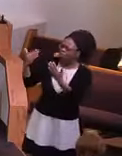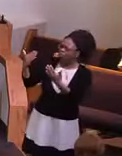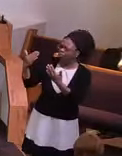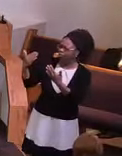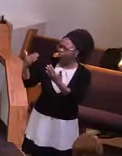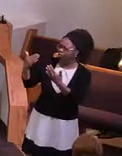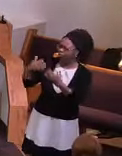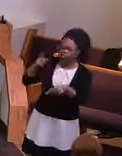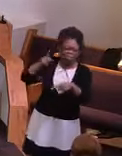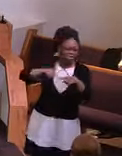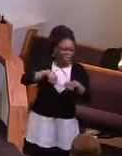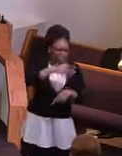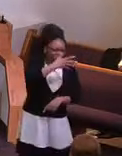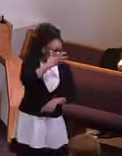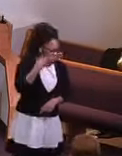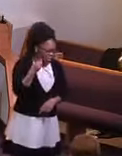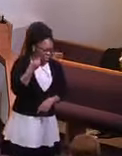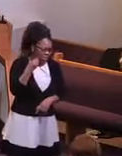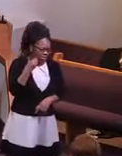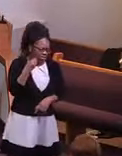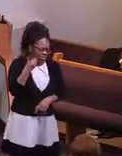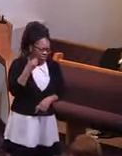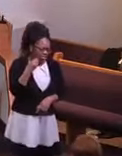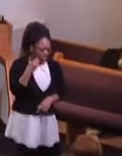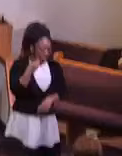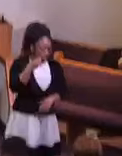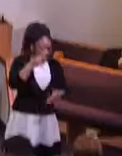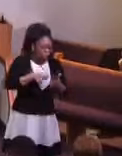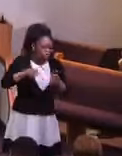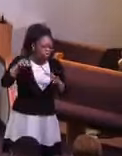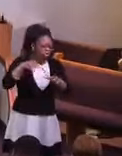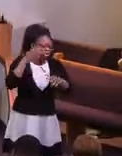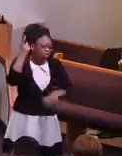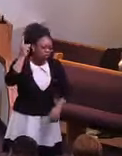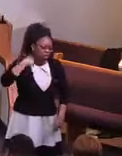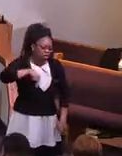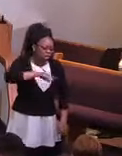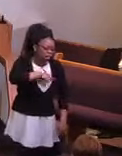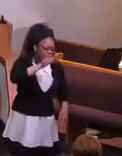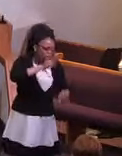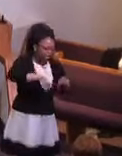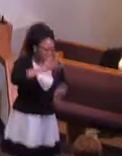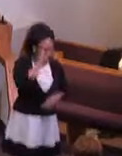that we cannot forgive what you've done for us.